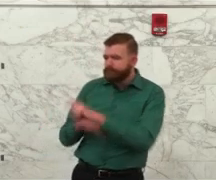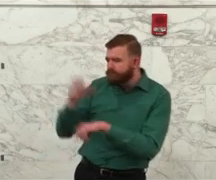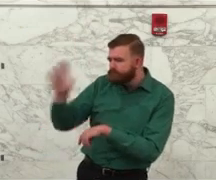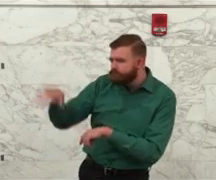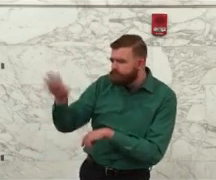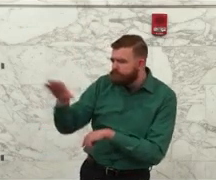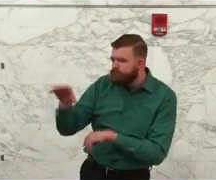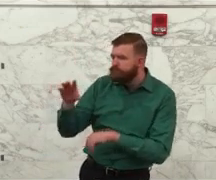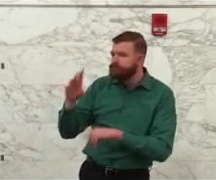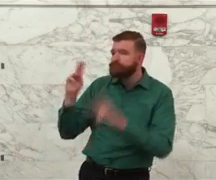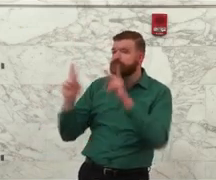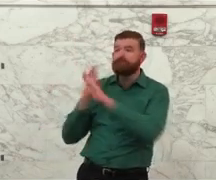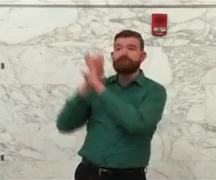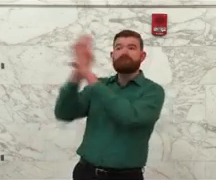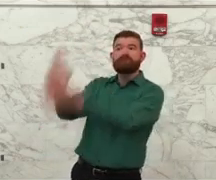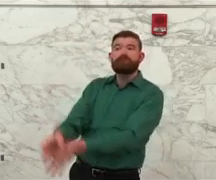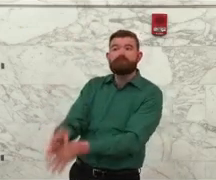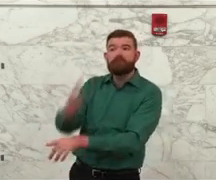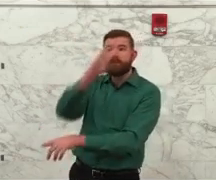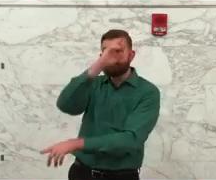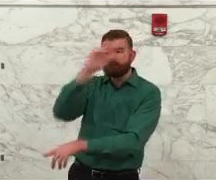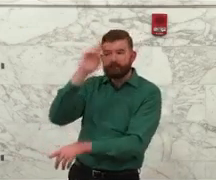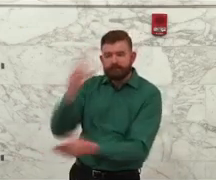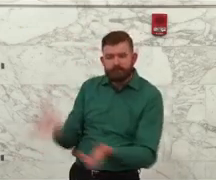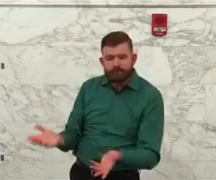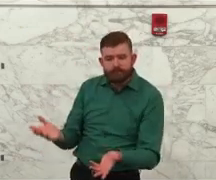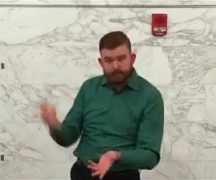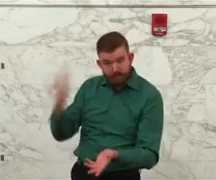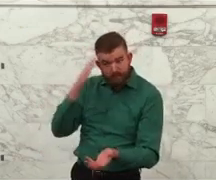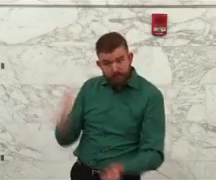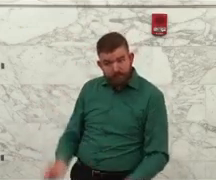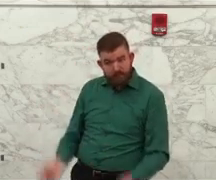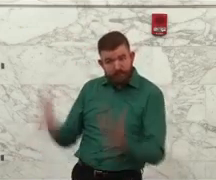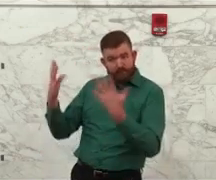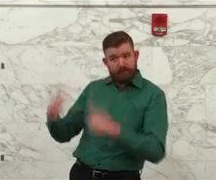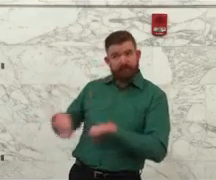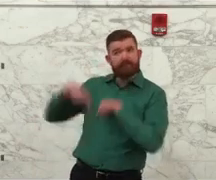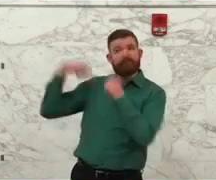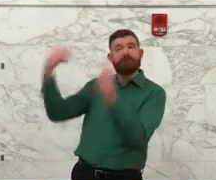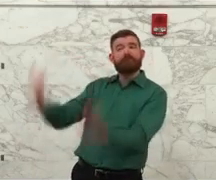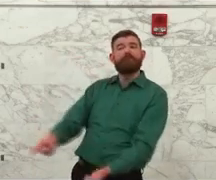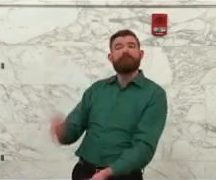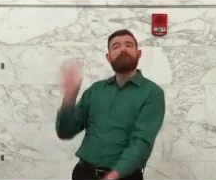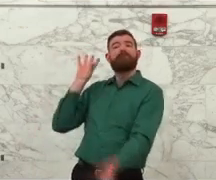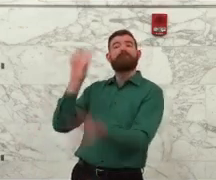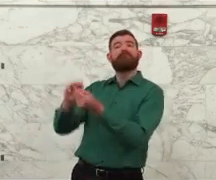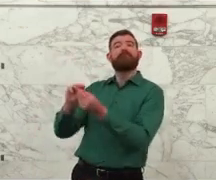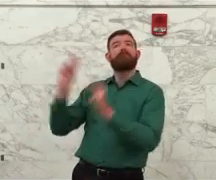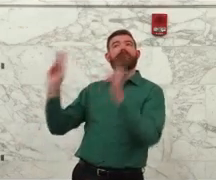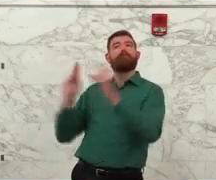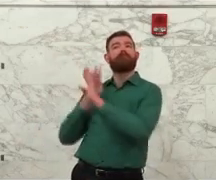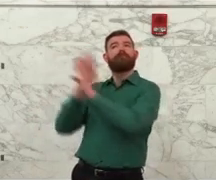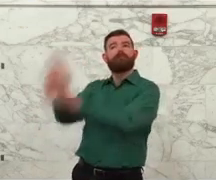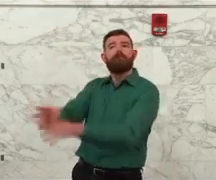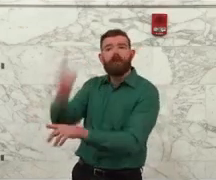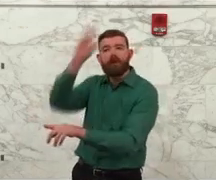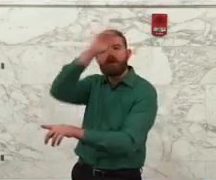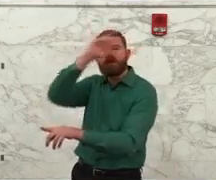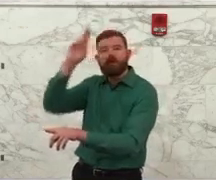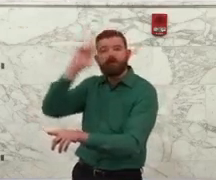back, as it were. Do you have data on admissions to hospitals, total admissions? Can you tell us how many people are going into hospitals